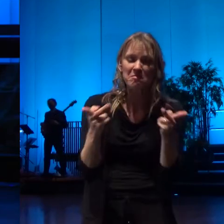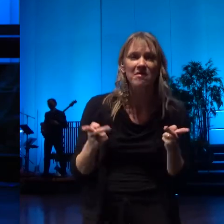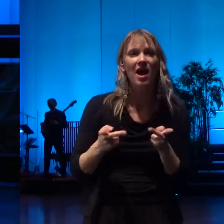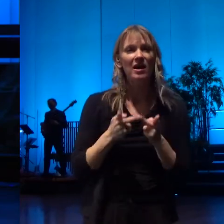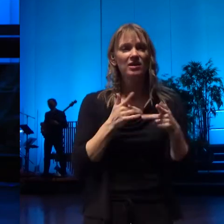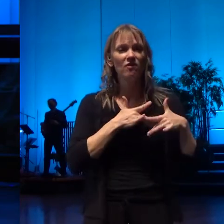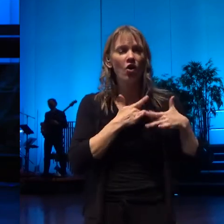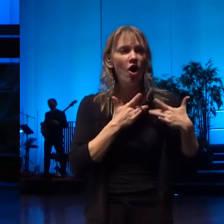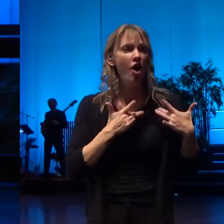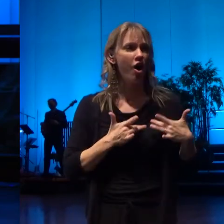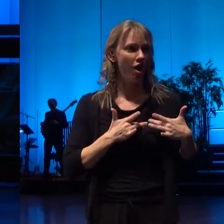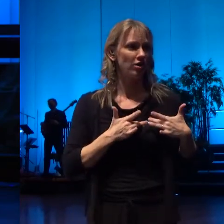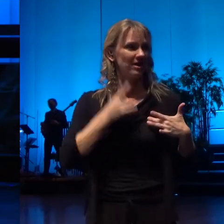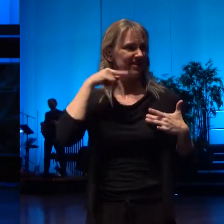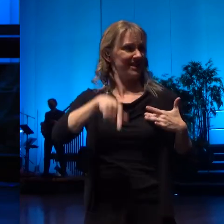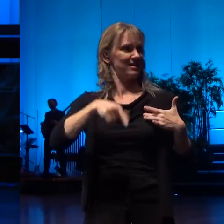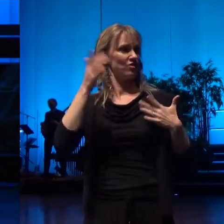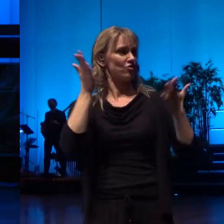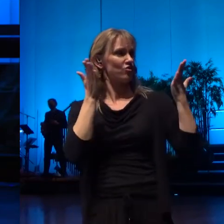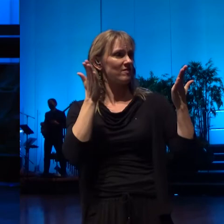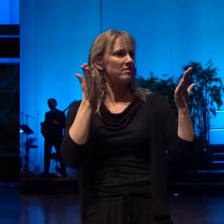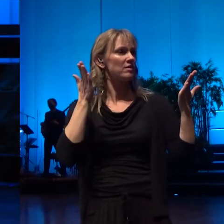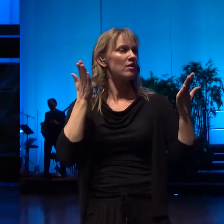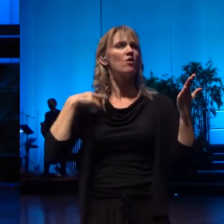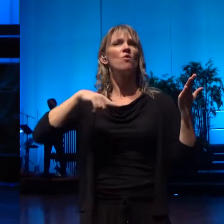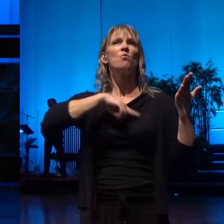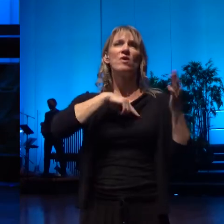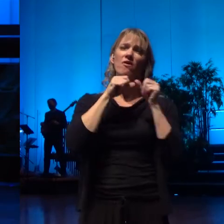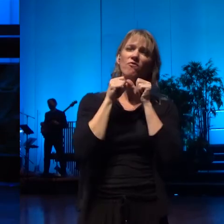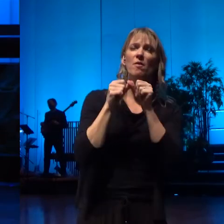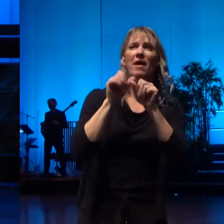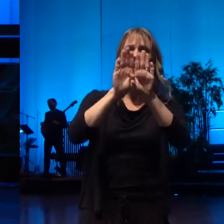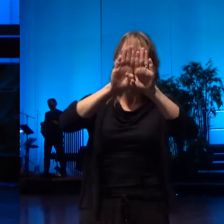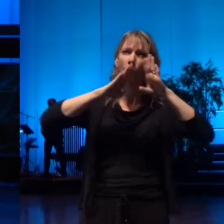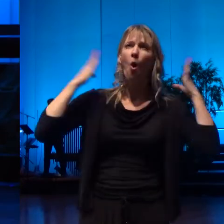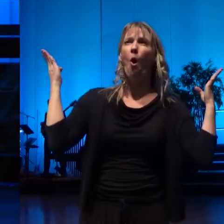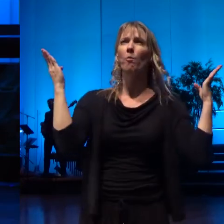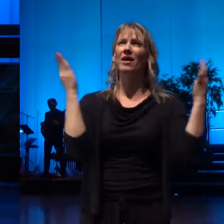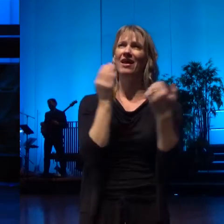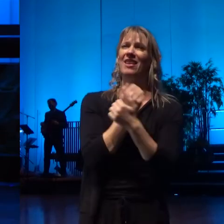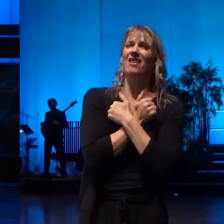service. So we stay open to the power of love,